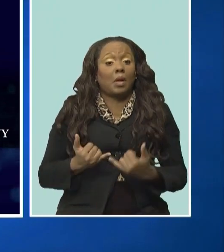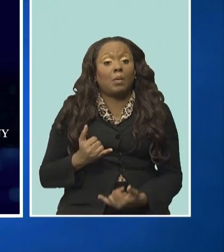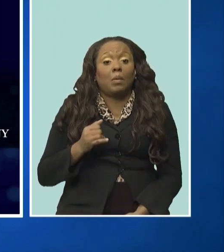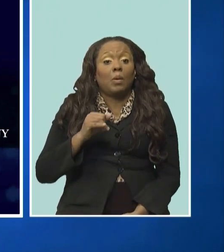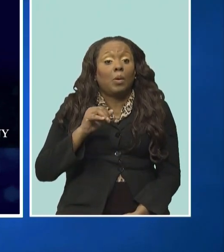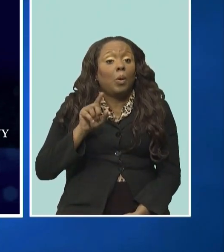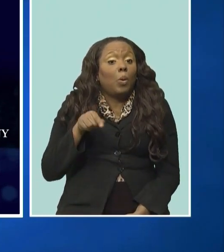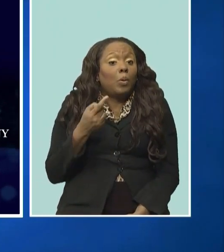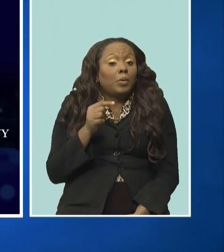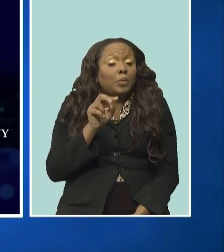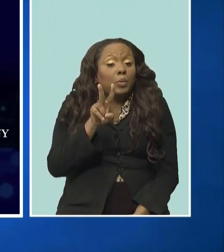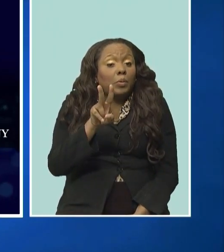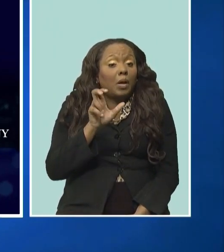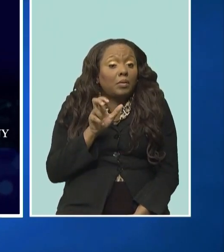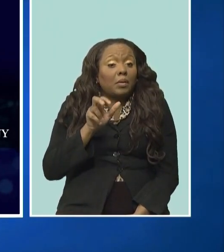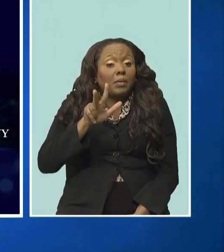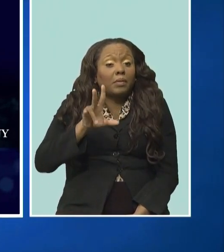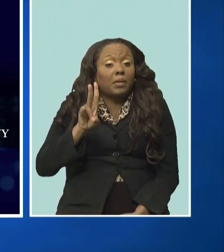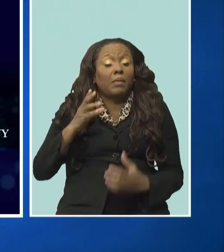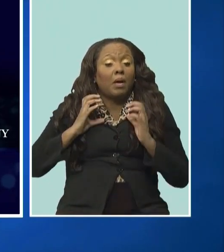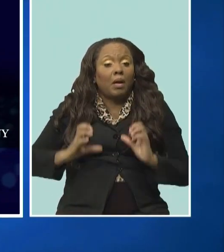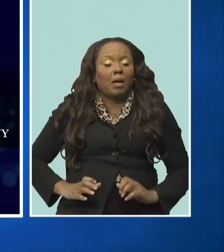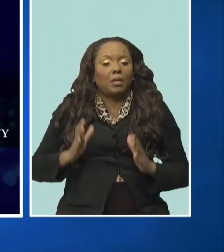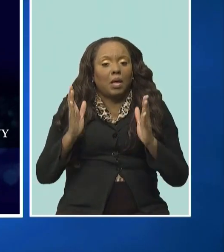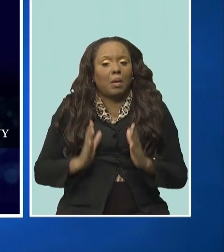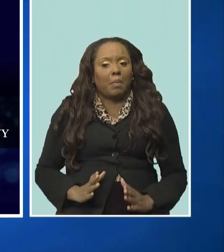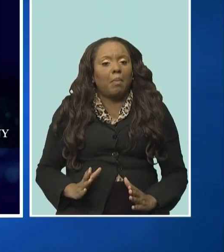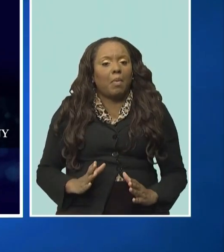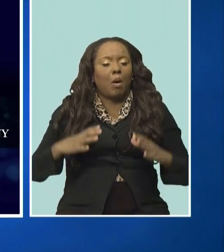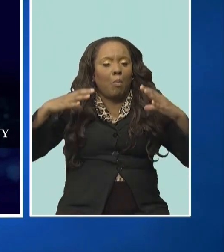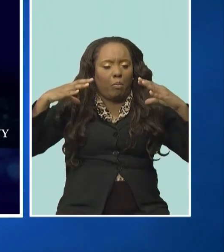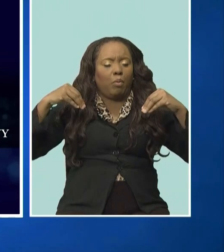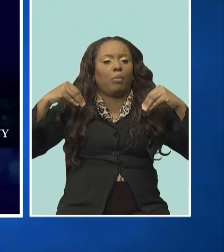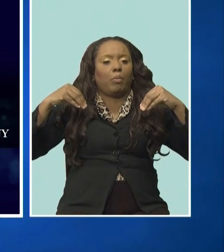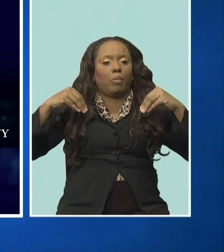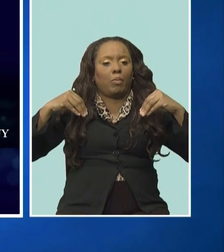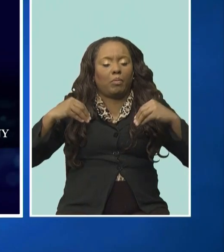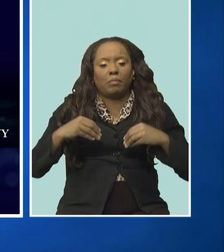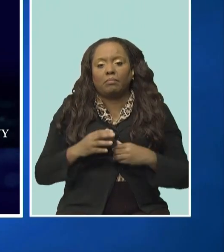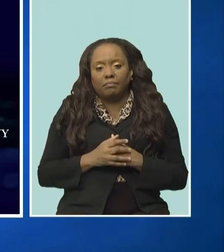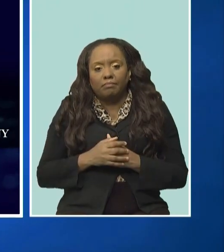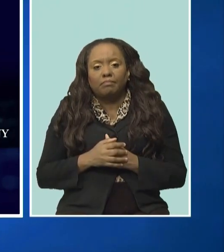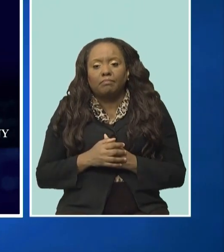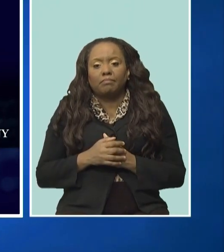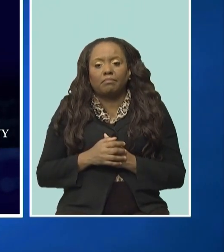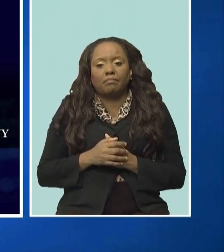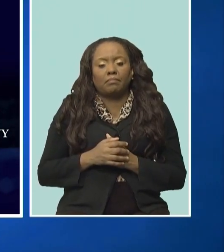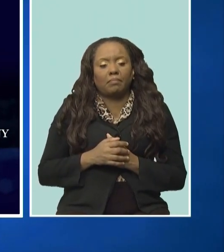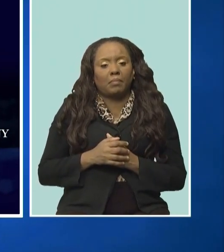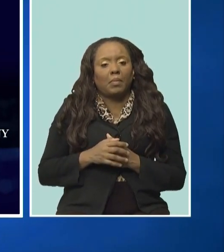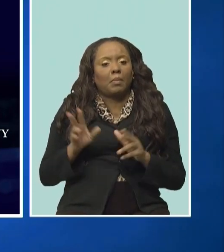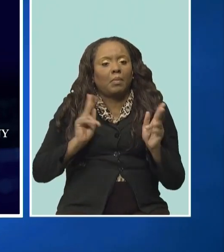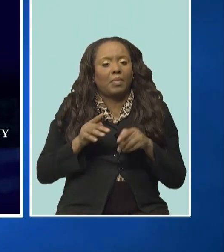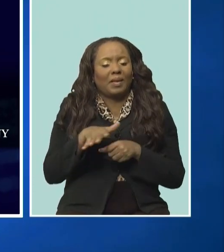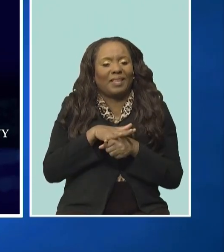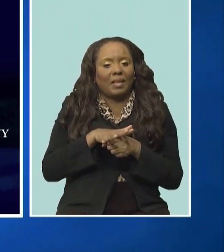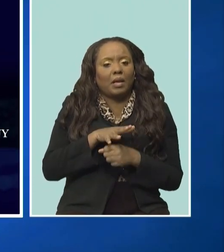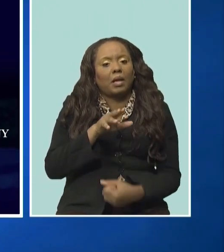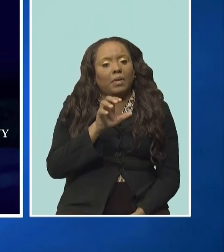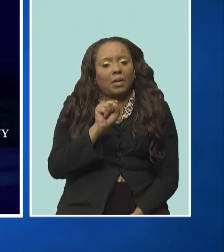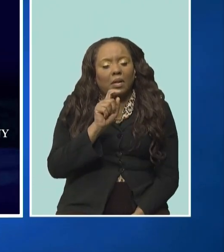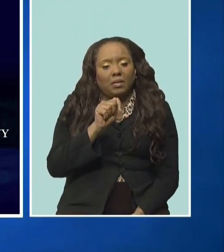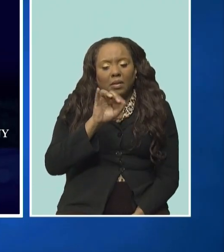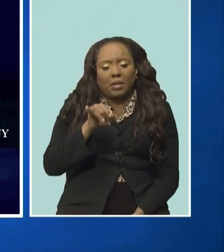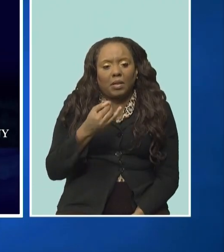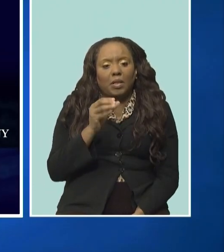customers currently awaiting restoration. These customers are at Mellows Hill and Tent Bay St. Joseph, Cliff Cottage